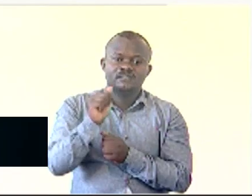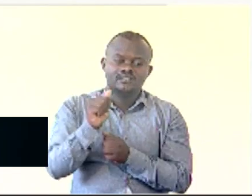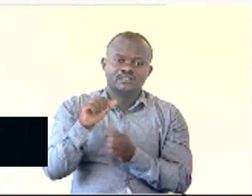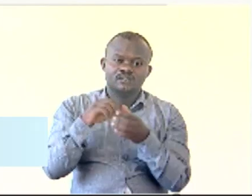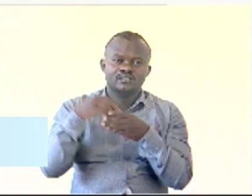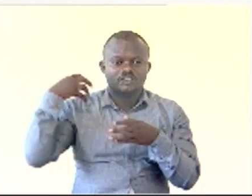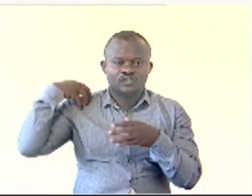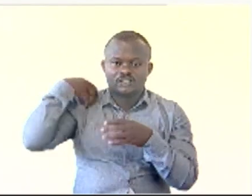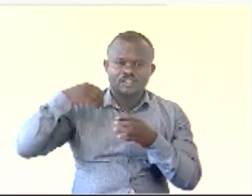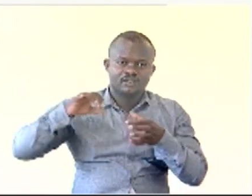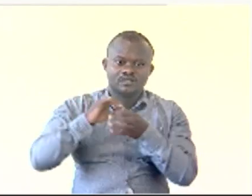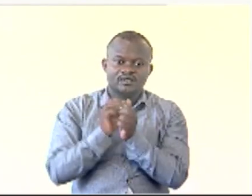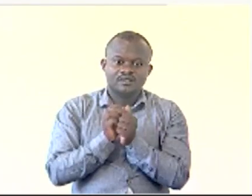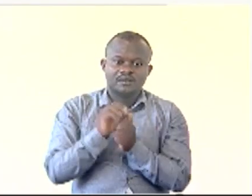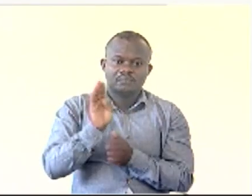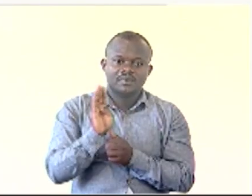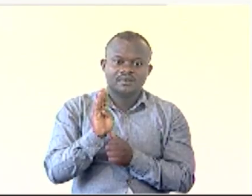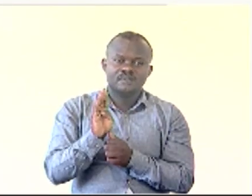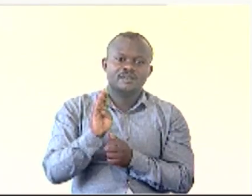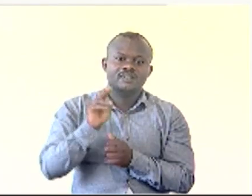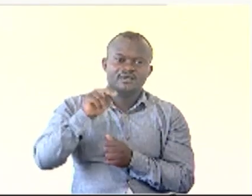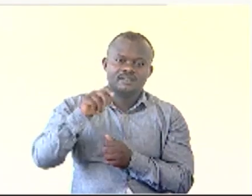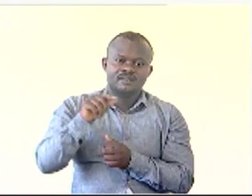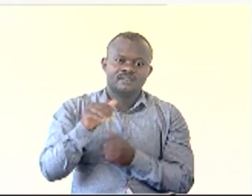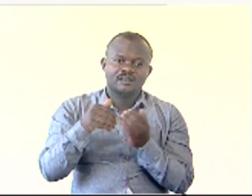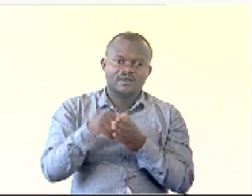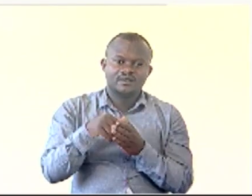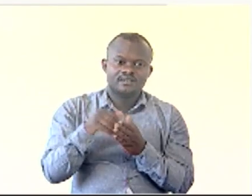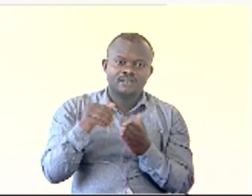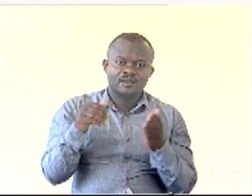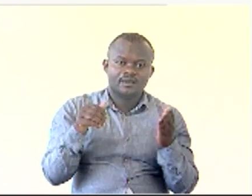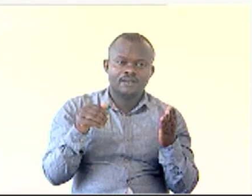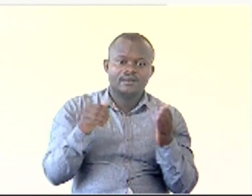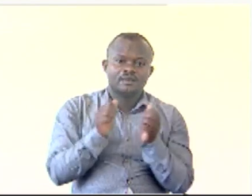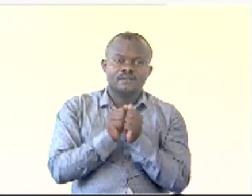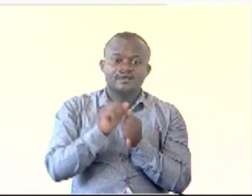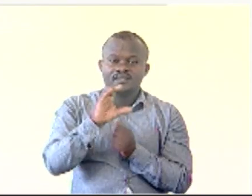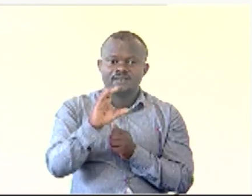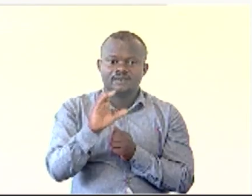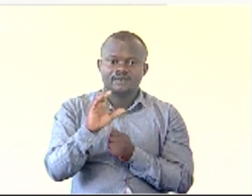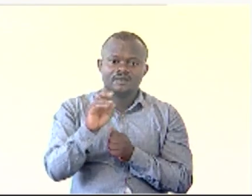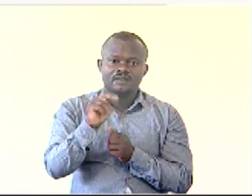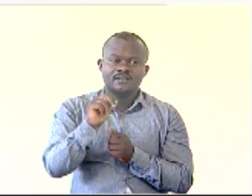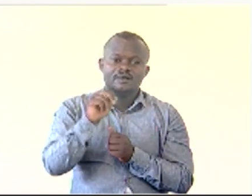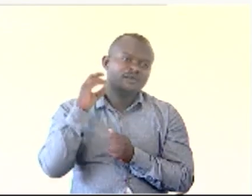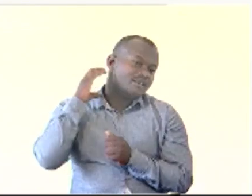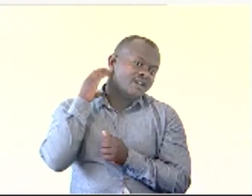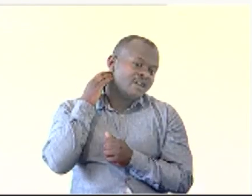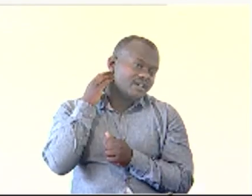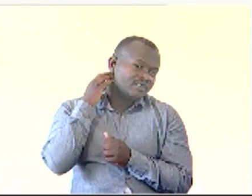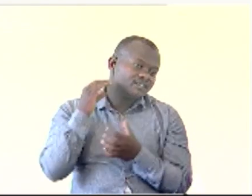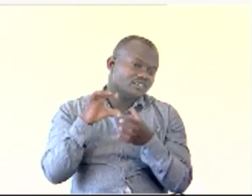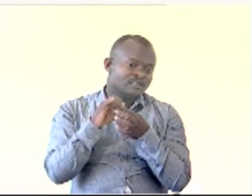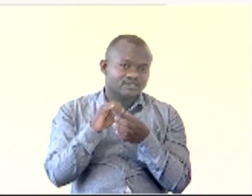joint. B, knee joint, elbow joint. C, neck joint,